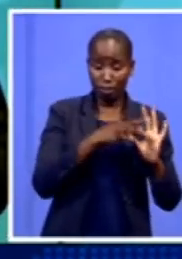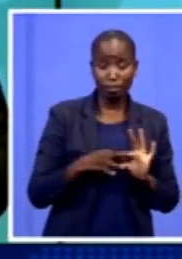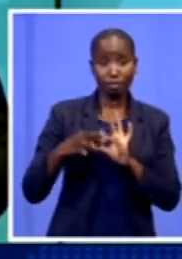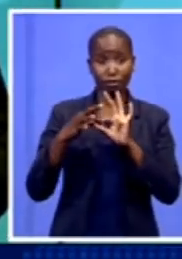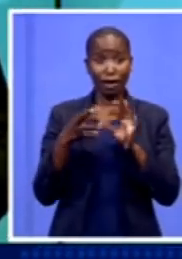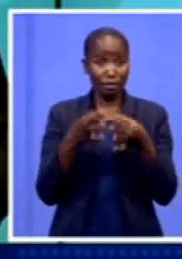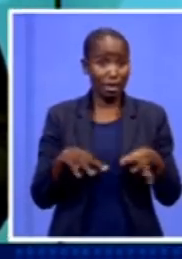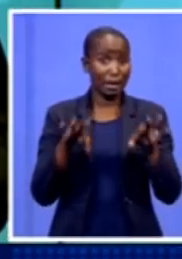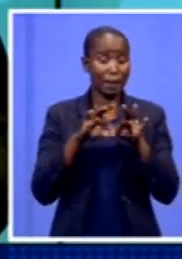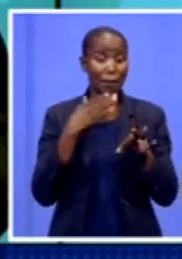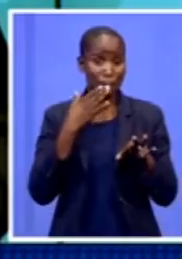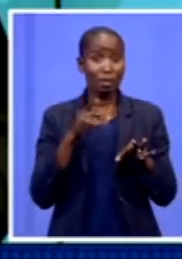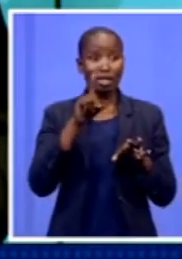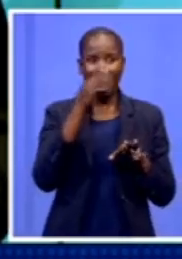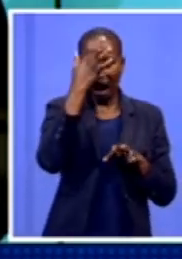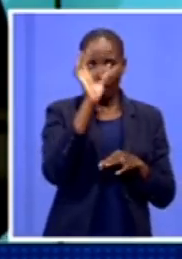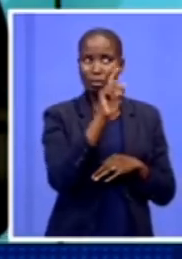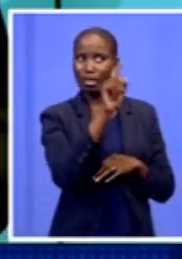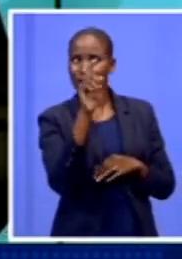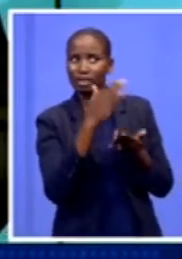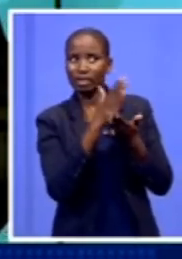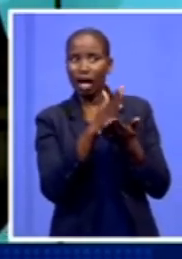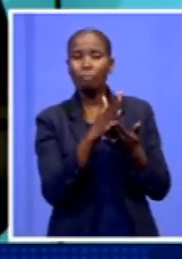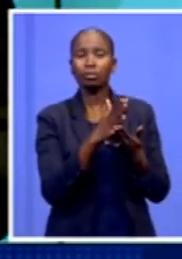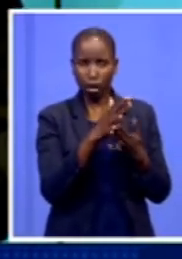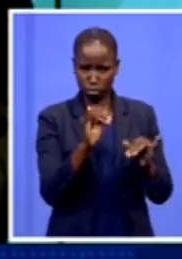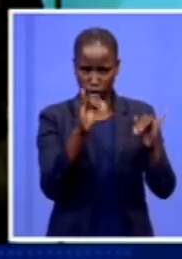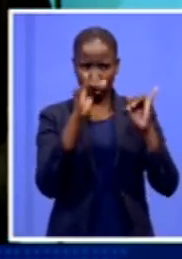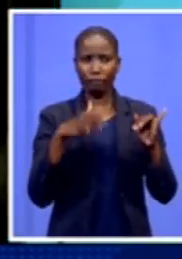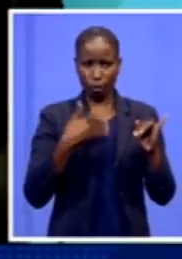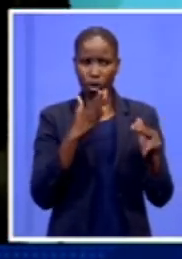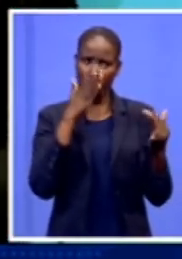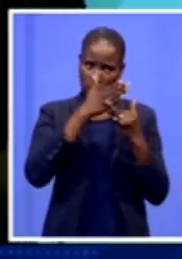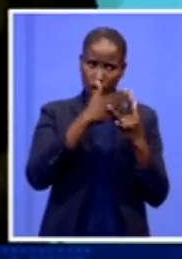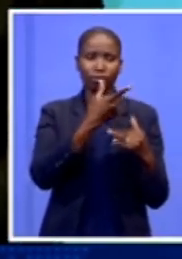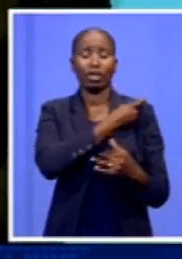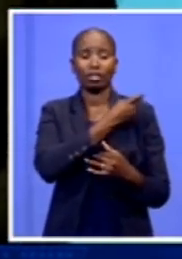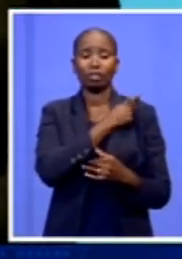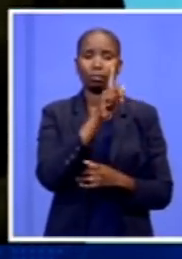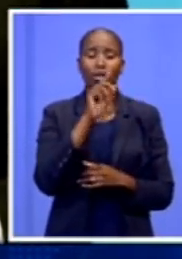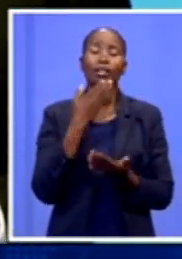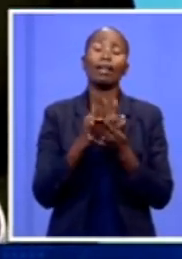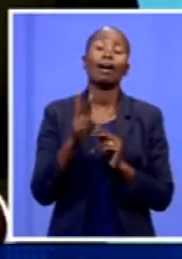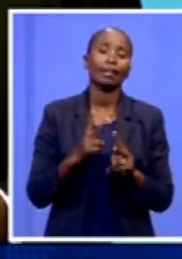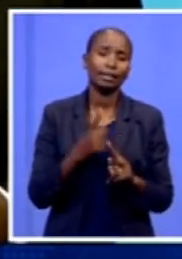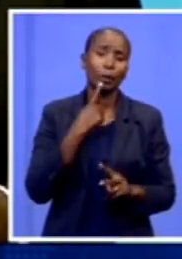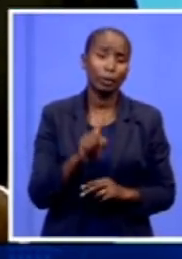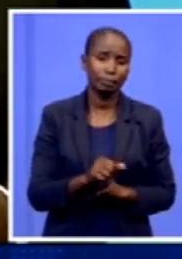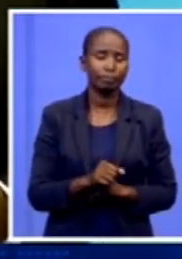about vaccine access, and let me repeat, governments that are really